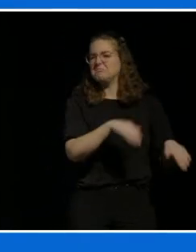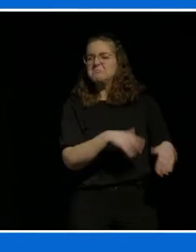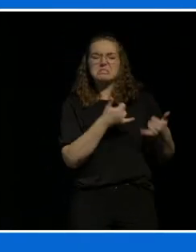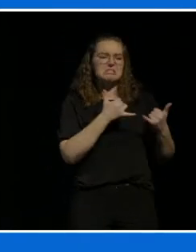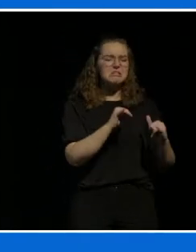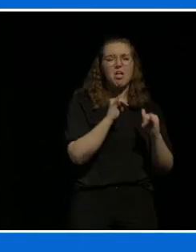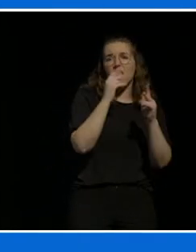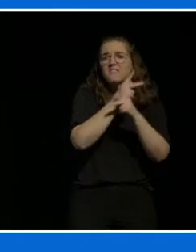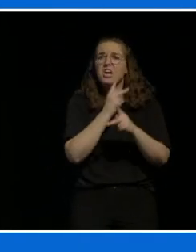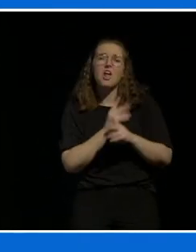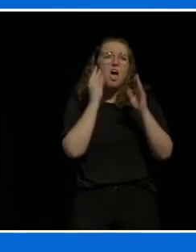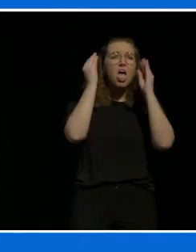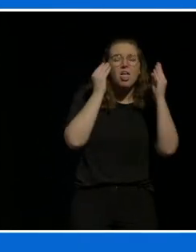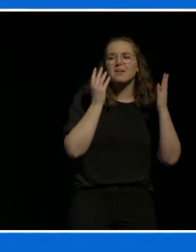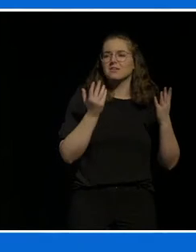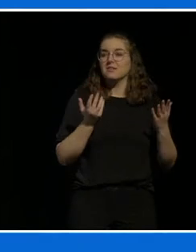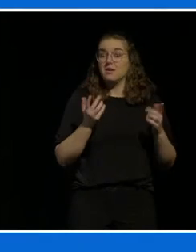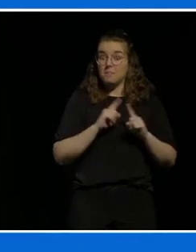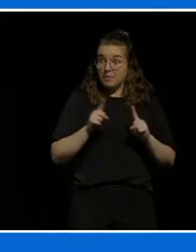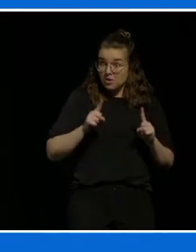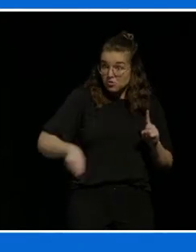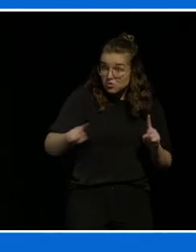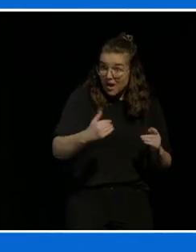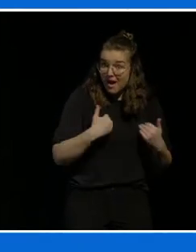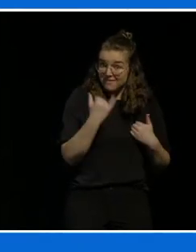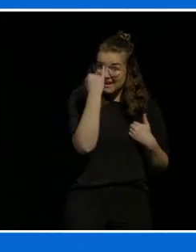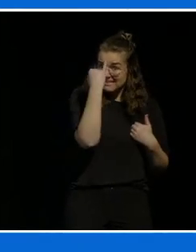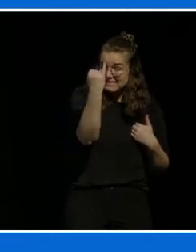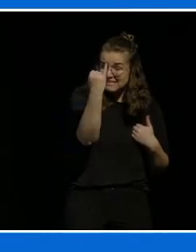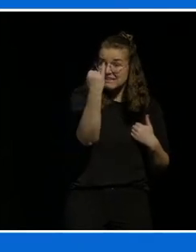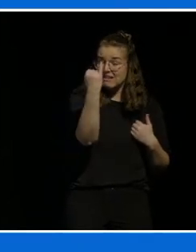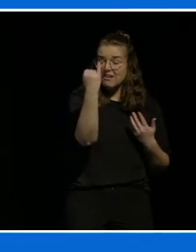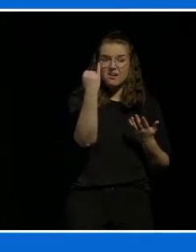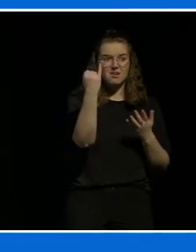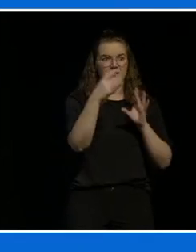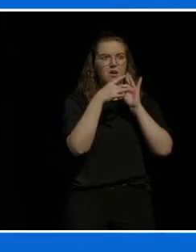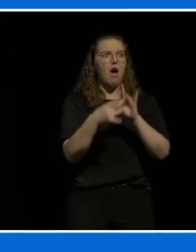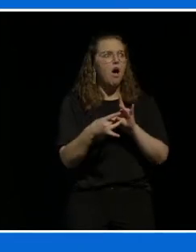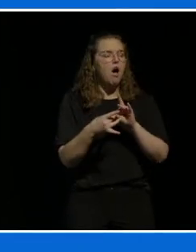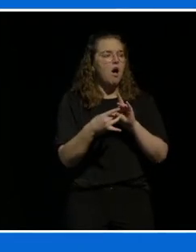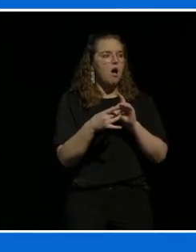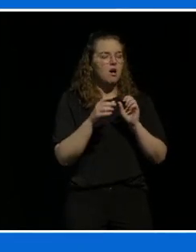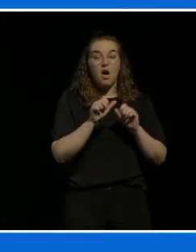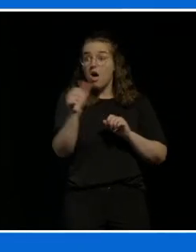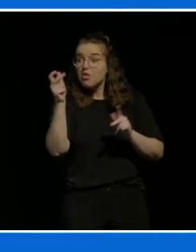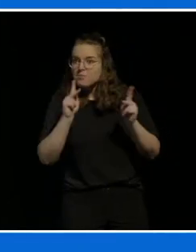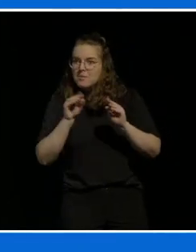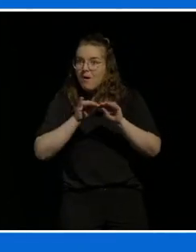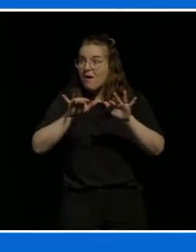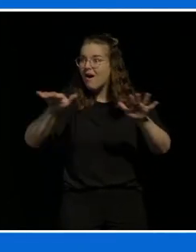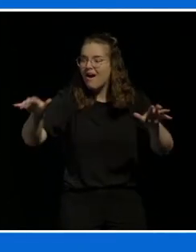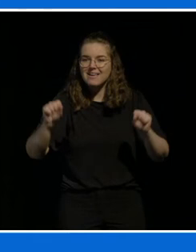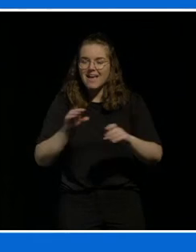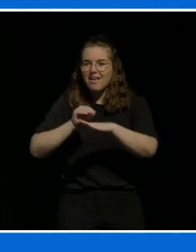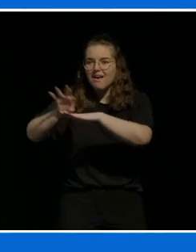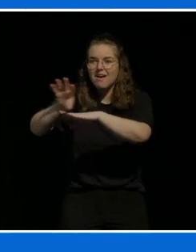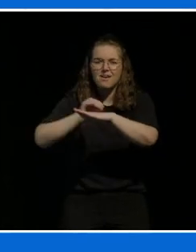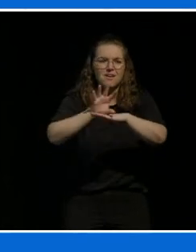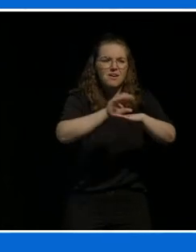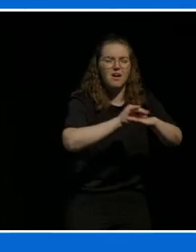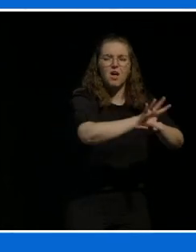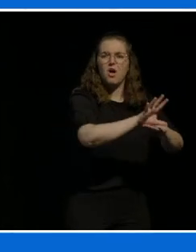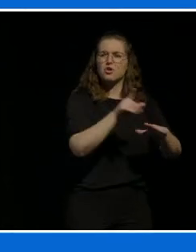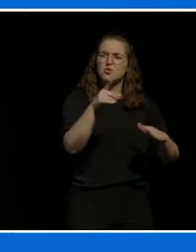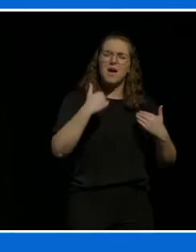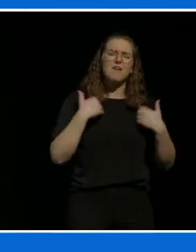trying to figure things out. But when you have an idea that you latch onto, and you can inspire others around you, you have so much time to build that, and to